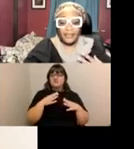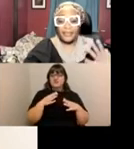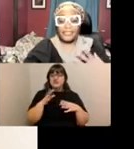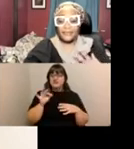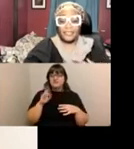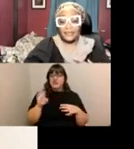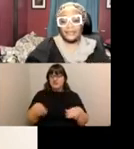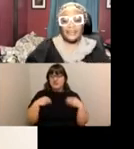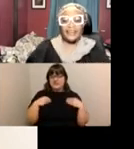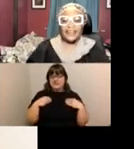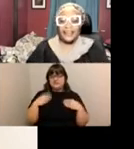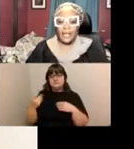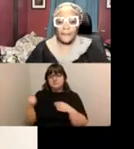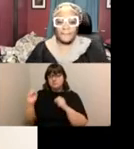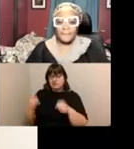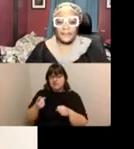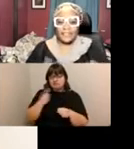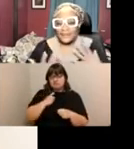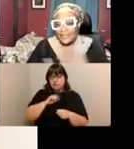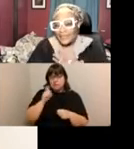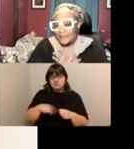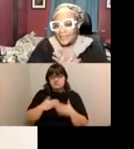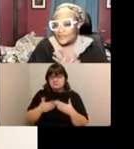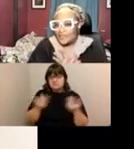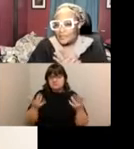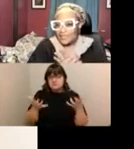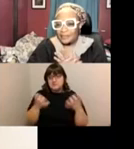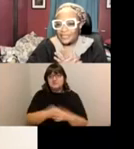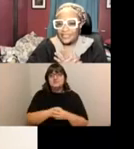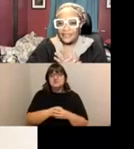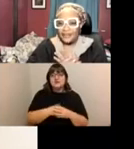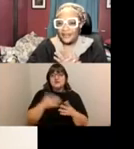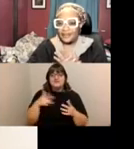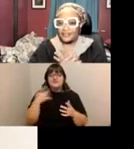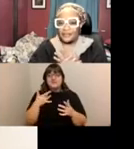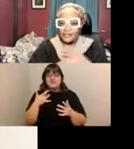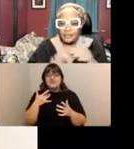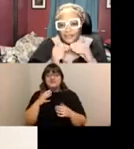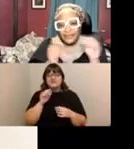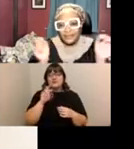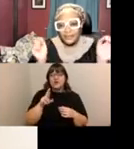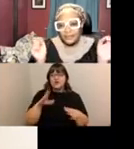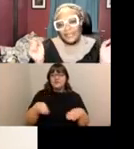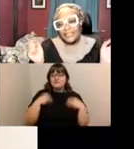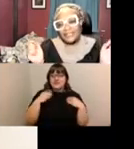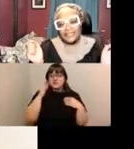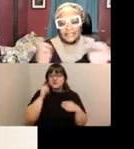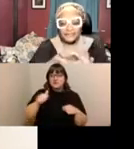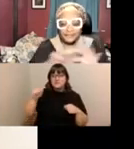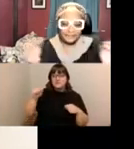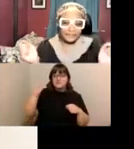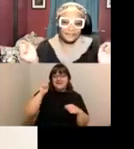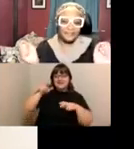no, you can ask questions whenever. That's what it kind of reminds me of, like being in the back seat of a car on a long trip and those kind of woolen blankets with